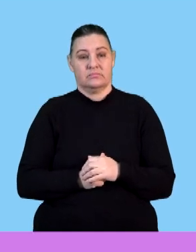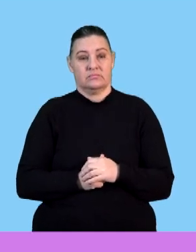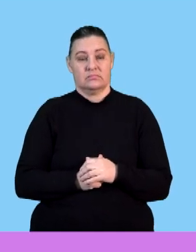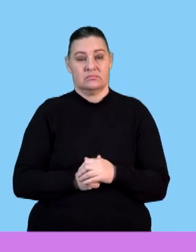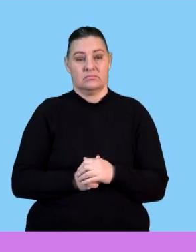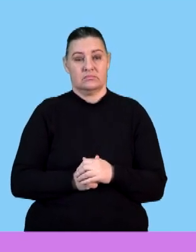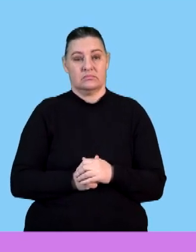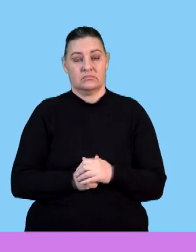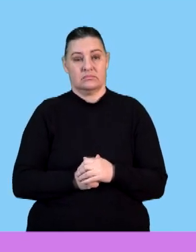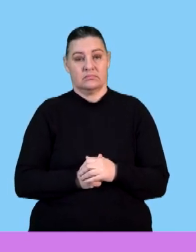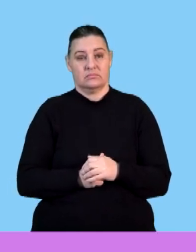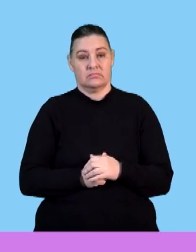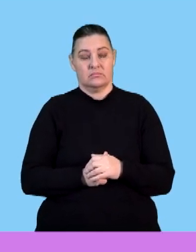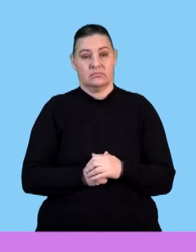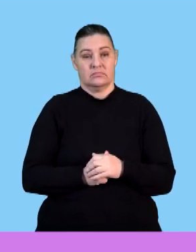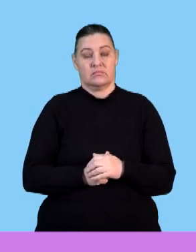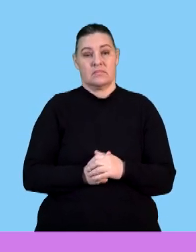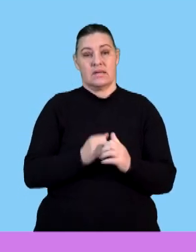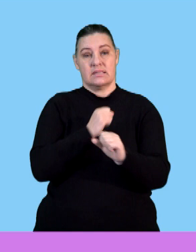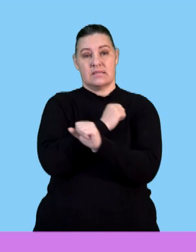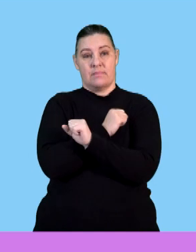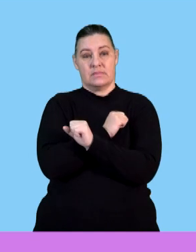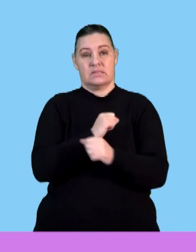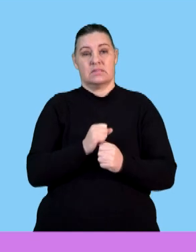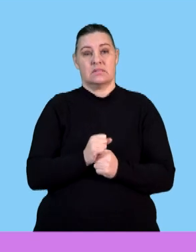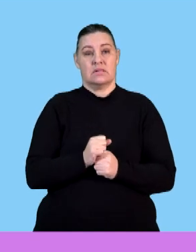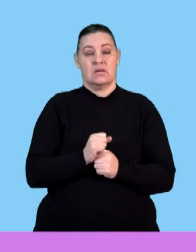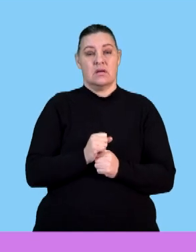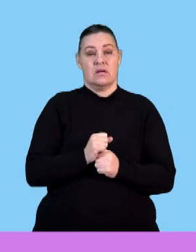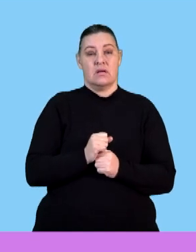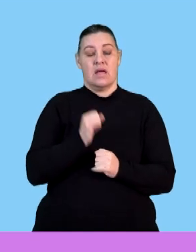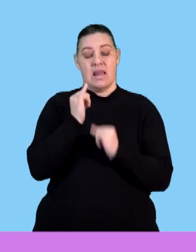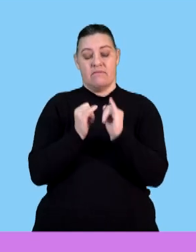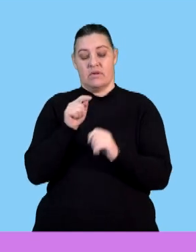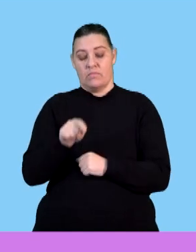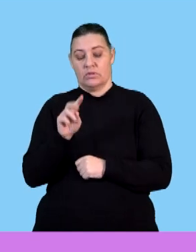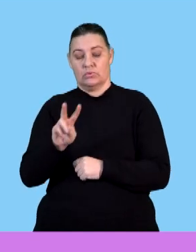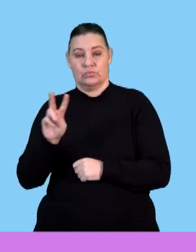Okay, so 16 times